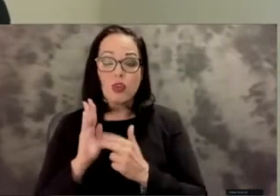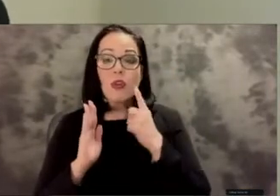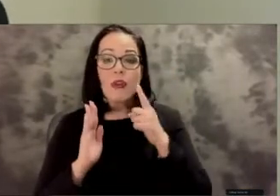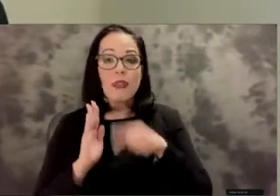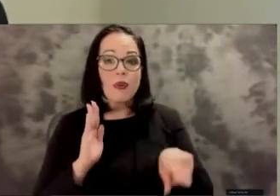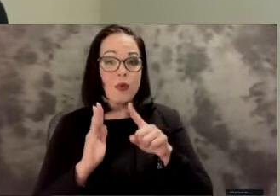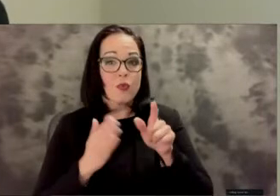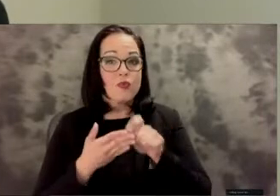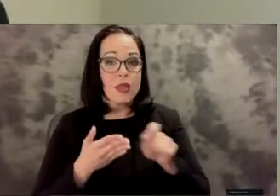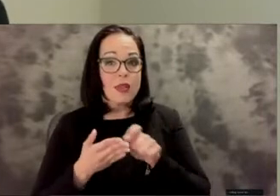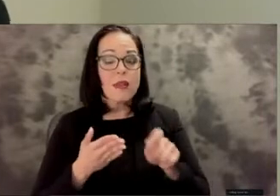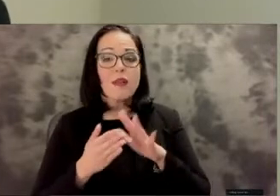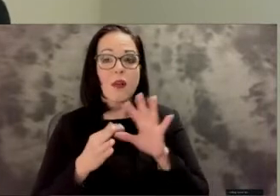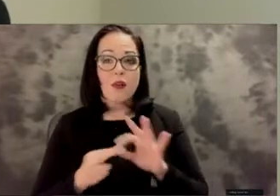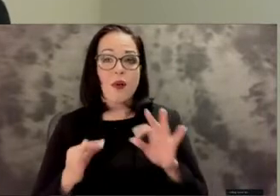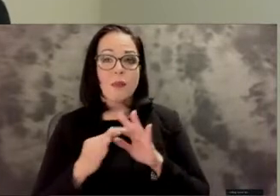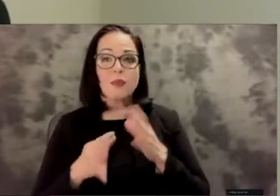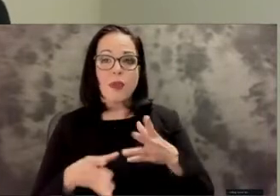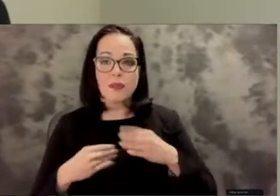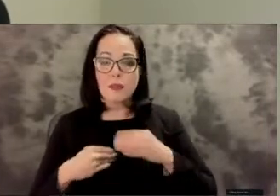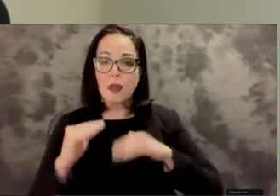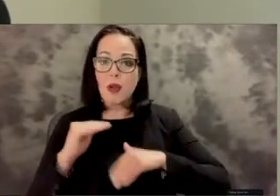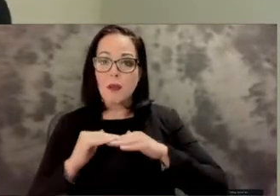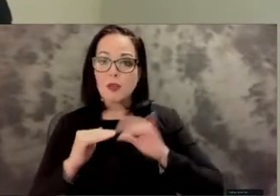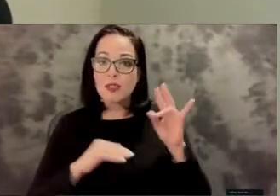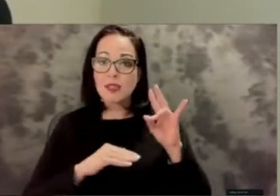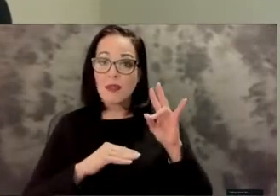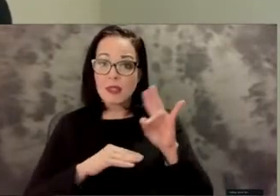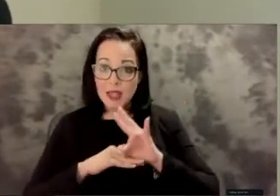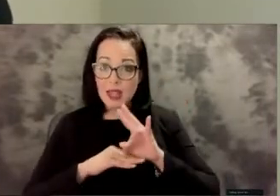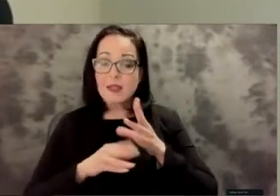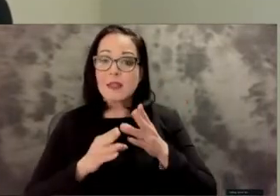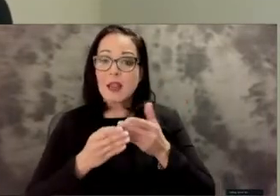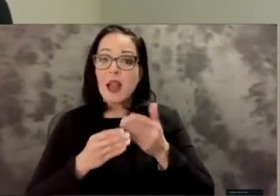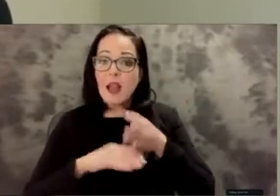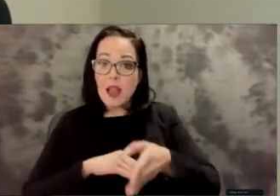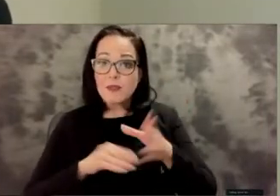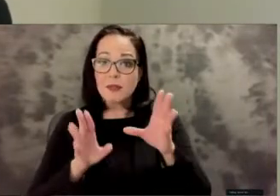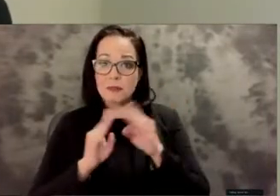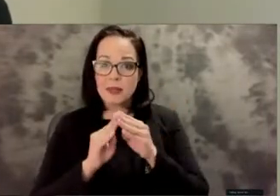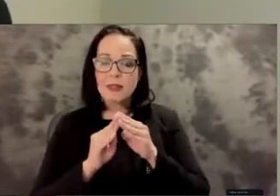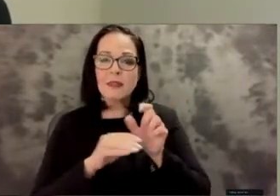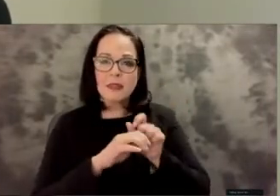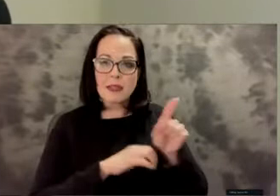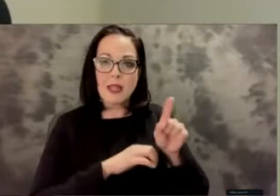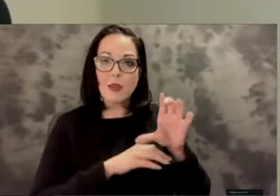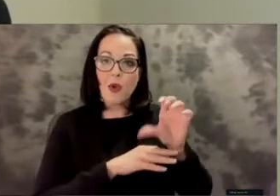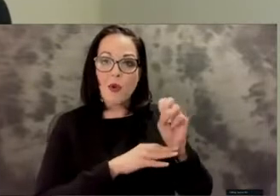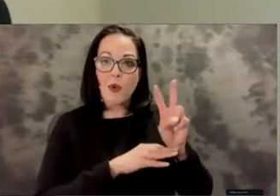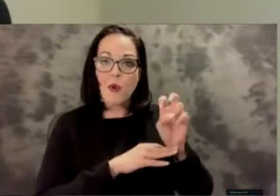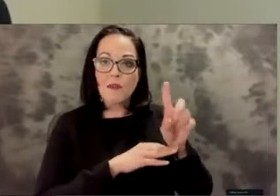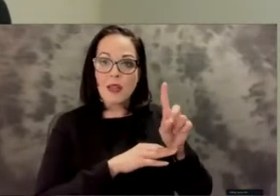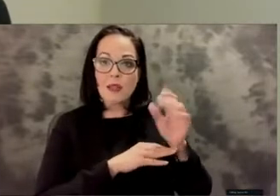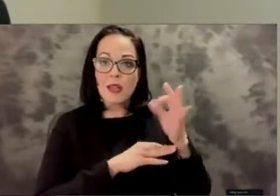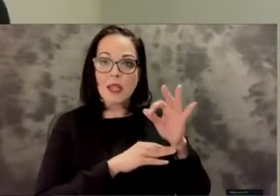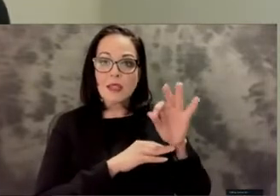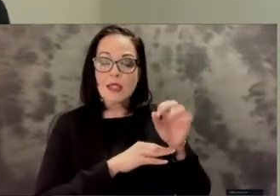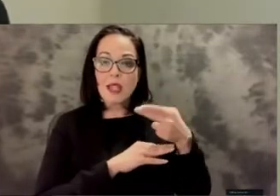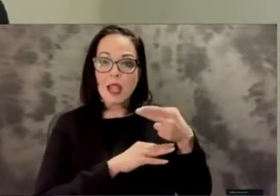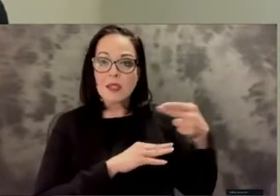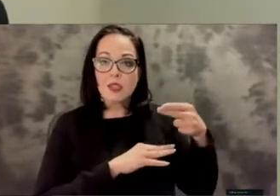accepted up to 7 days after the meeting. Please send comments to COVID-19